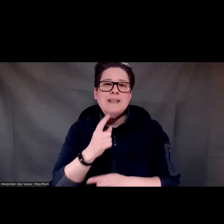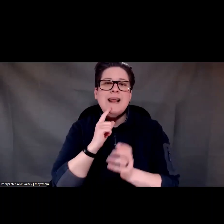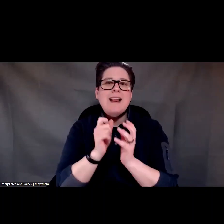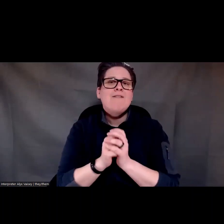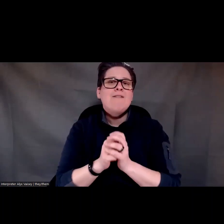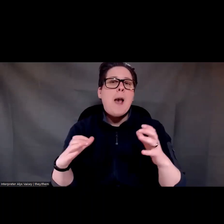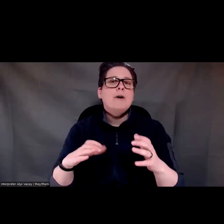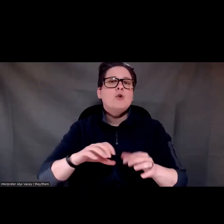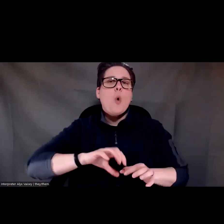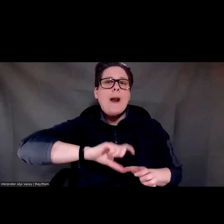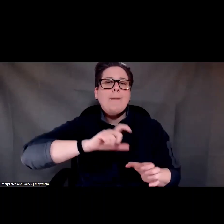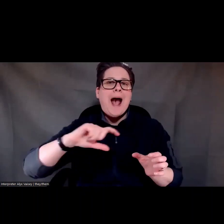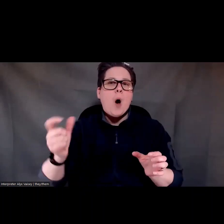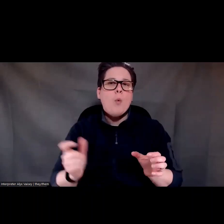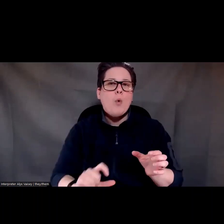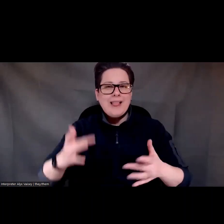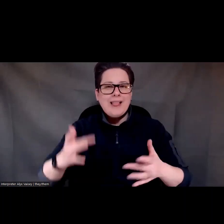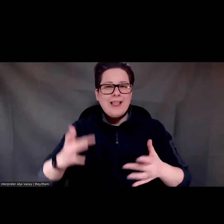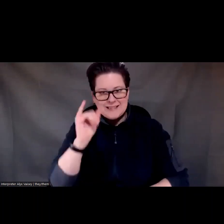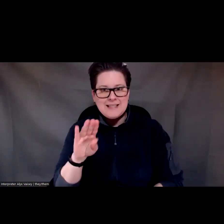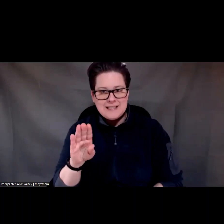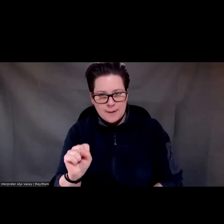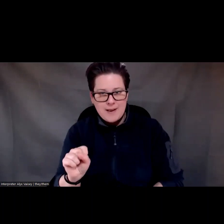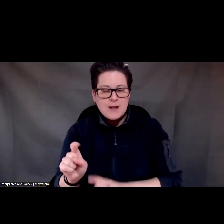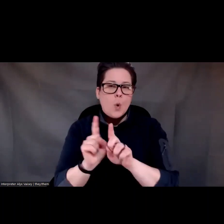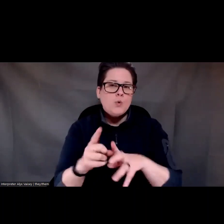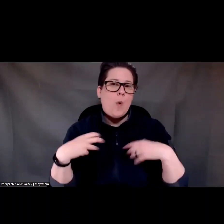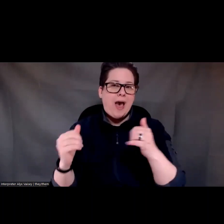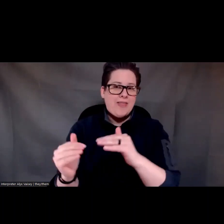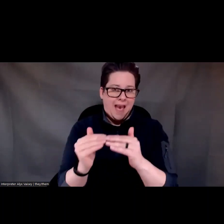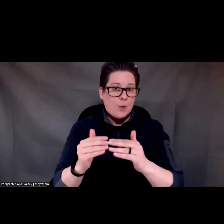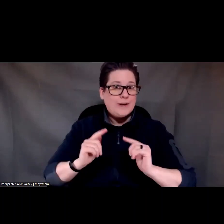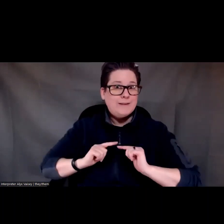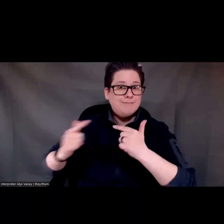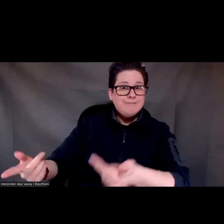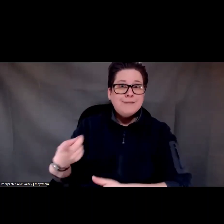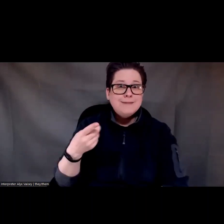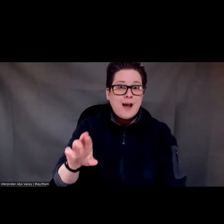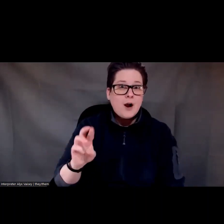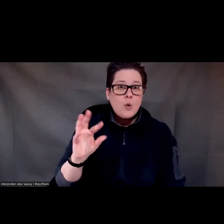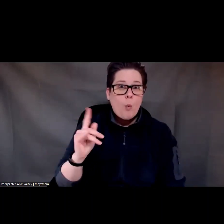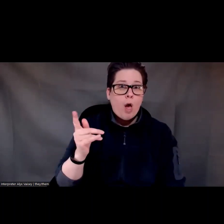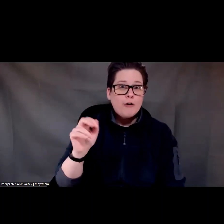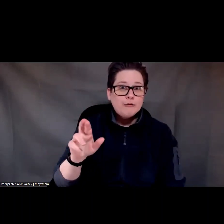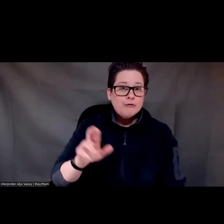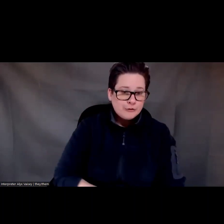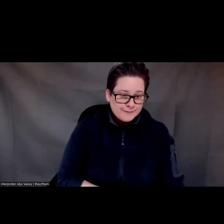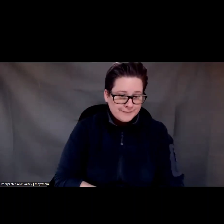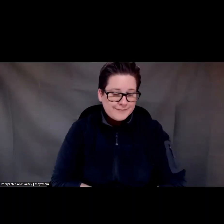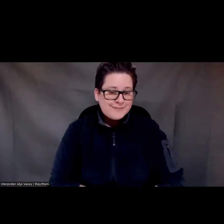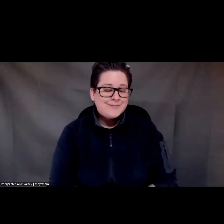disease and health equity. I will now turn it over to Dr. Walker.